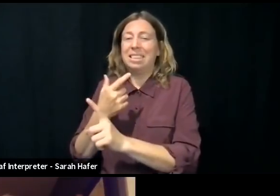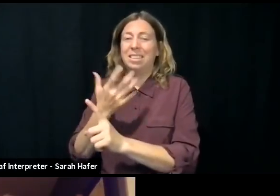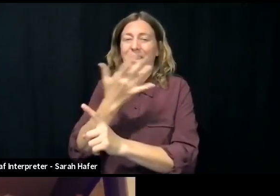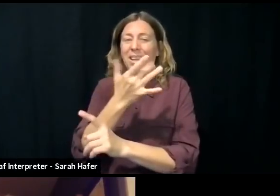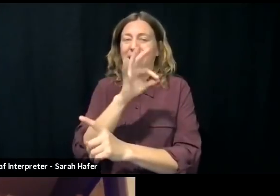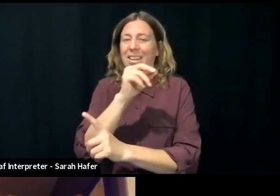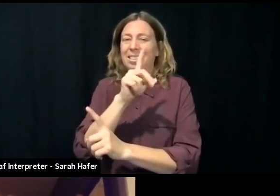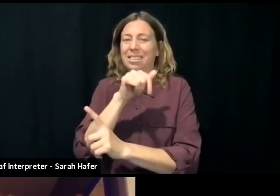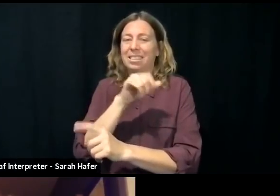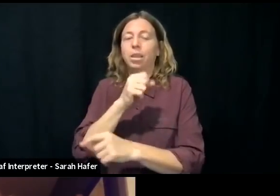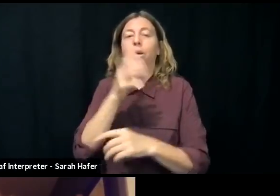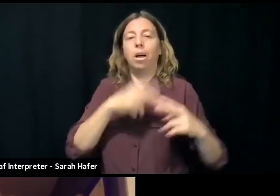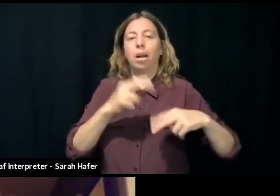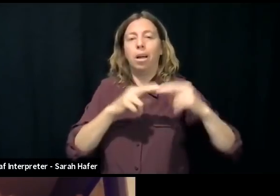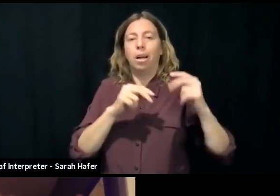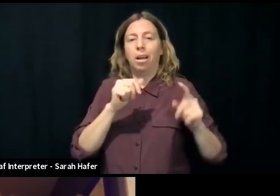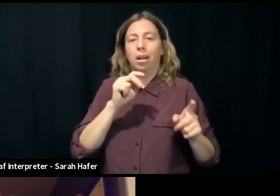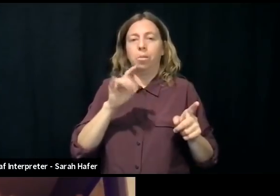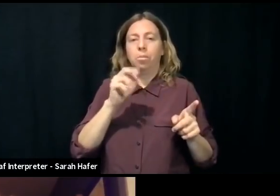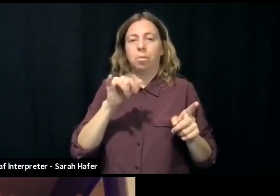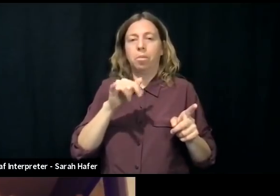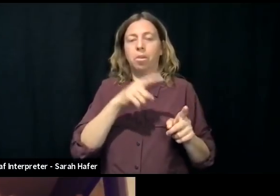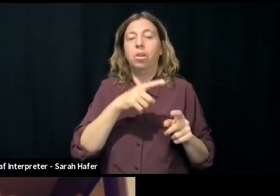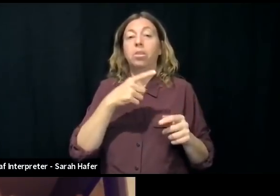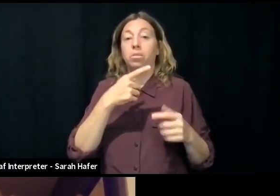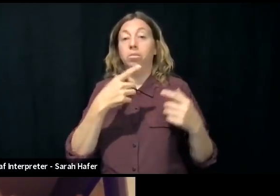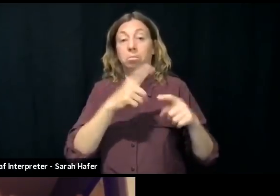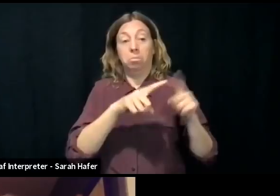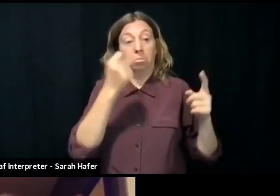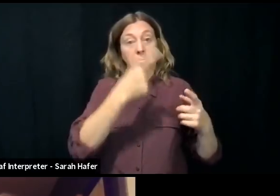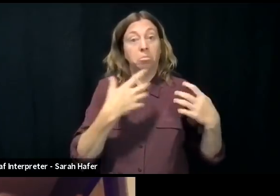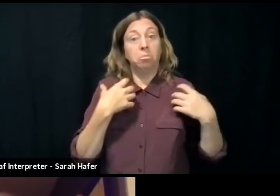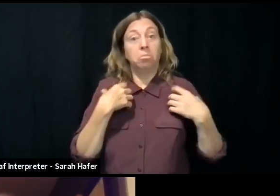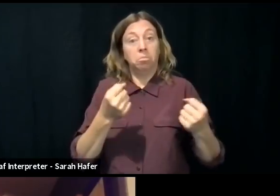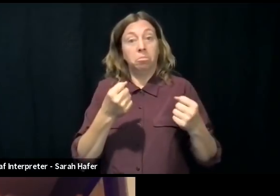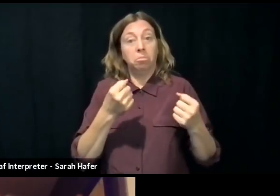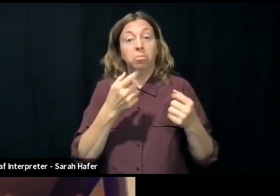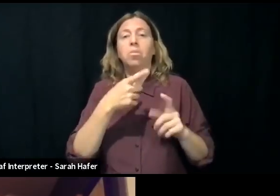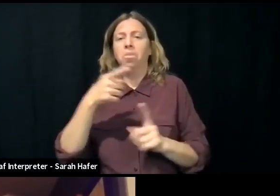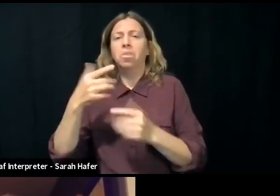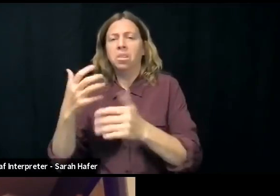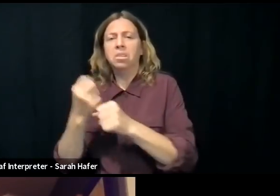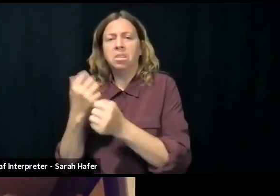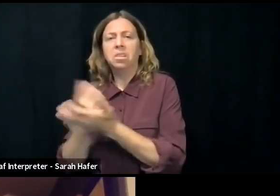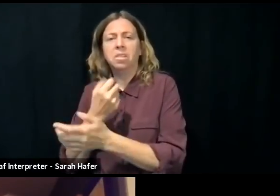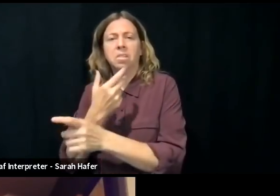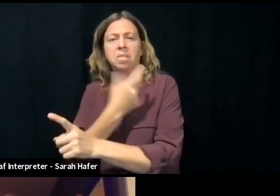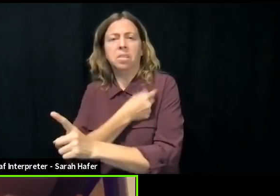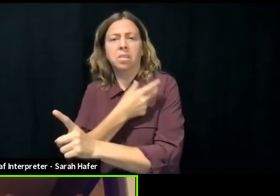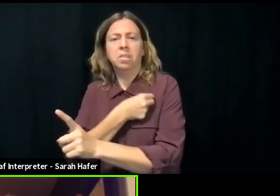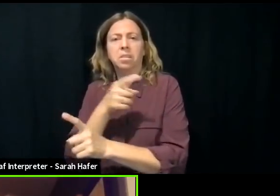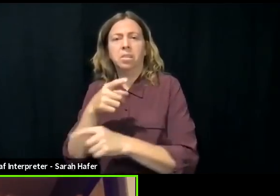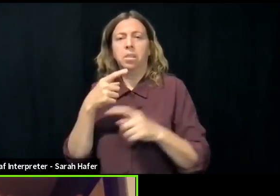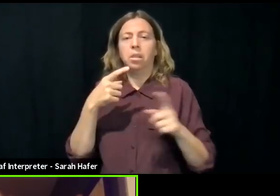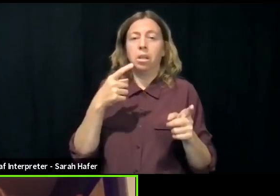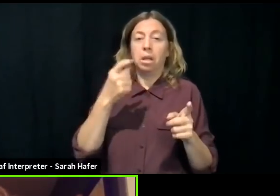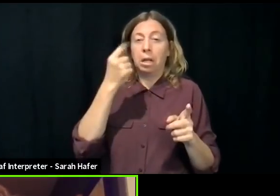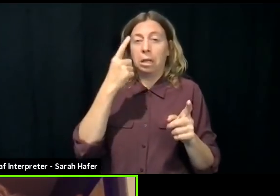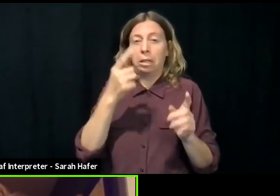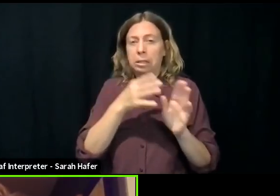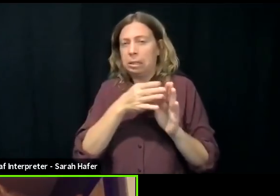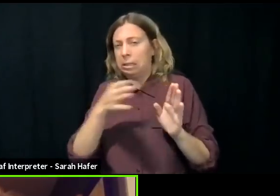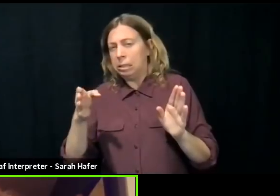if I'm wrong, I think it's 10 days after recovery, as short as that? I believe you are